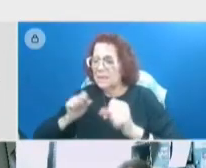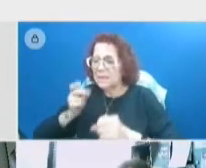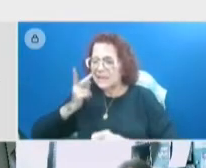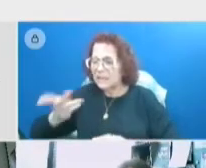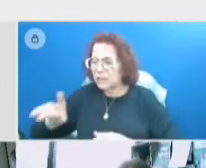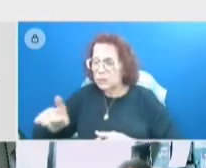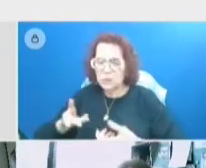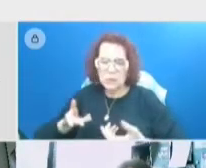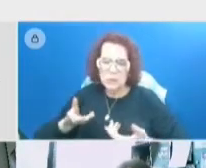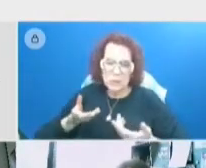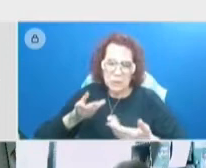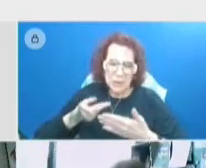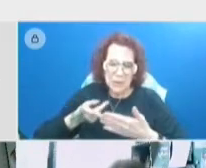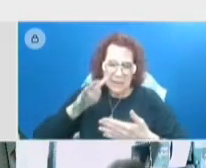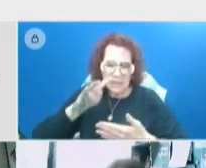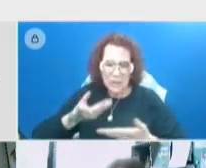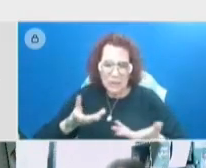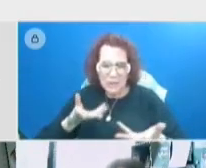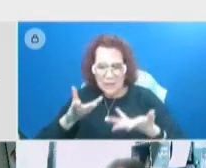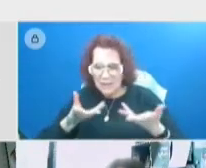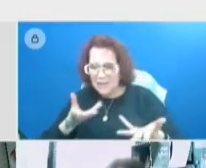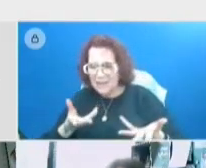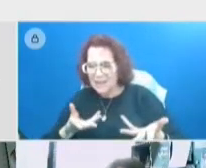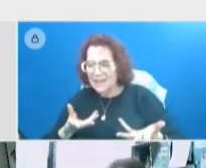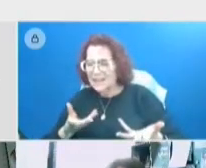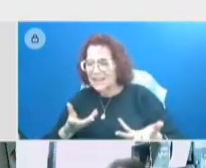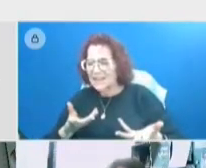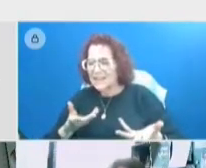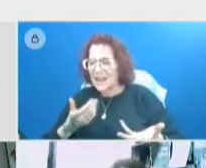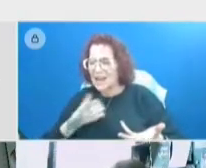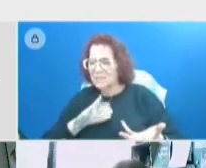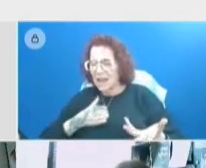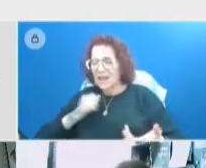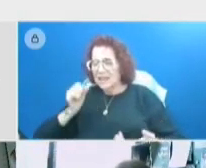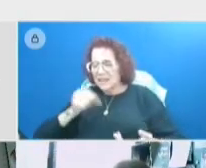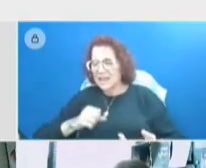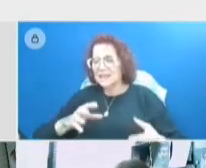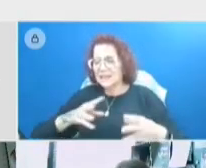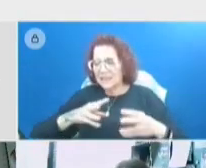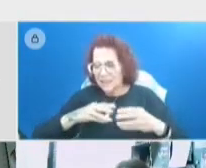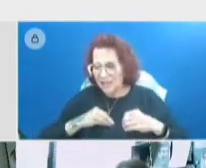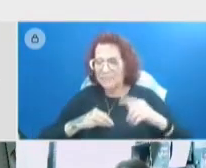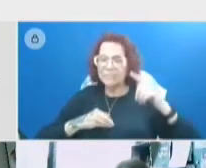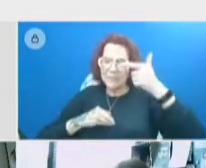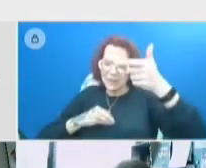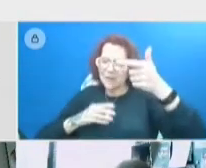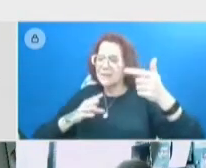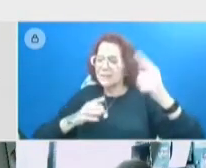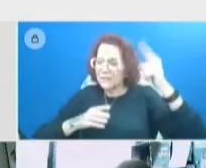Second. Apologize. I move that we adopt. How's that? Thank you.